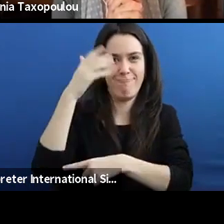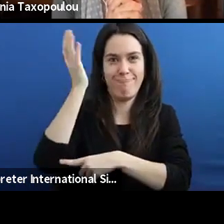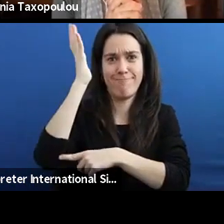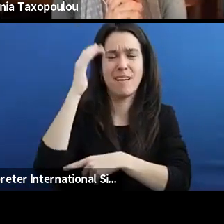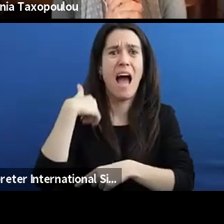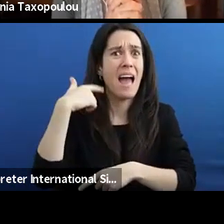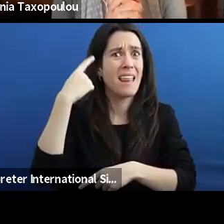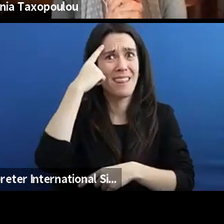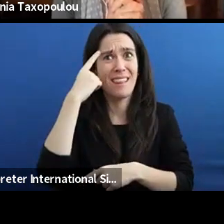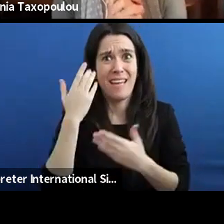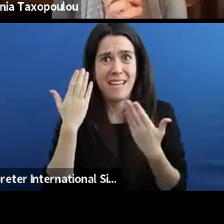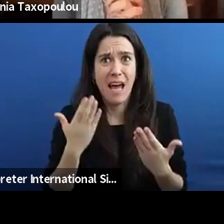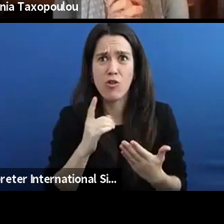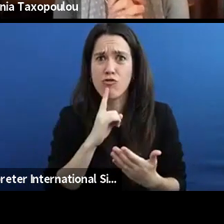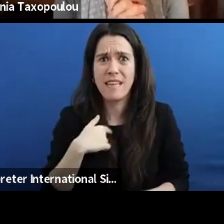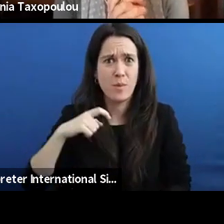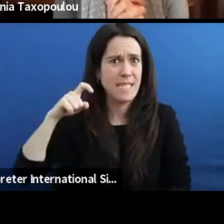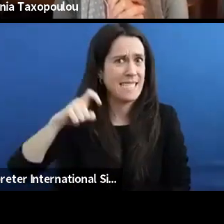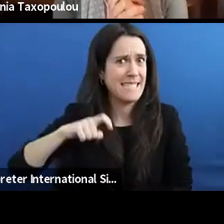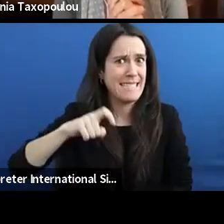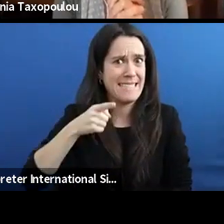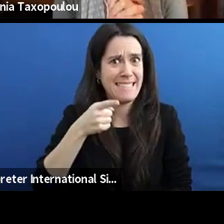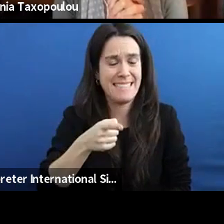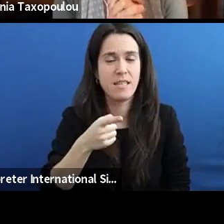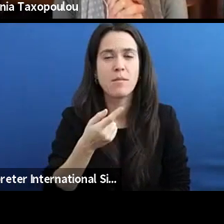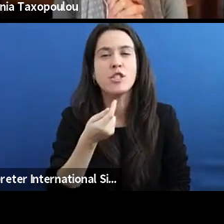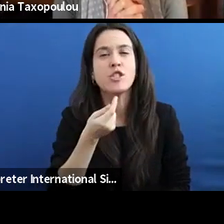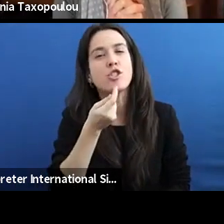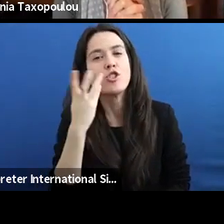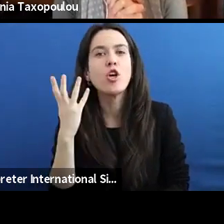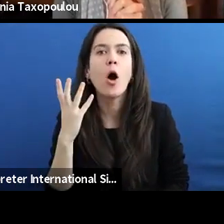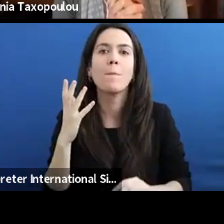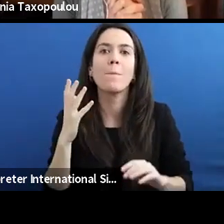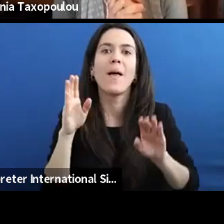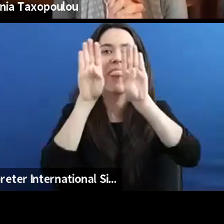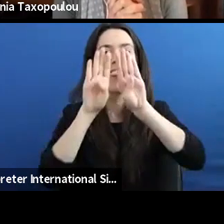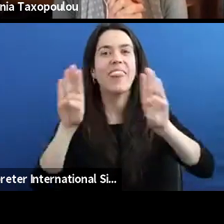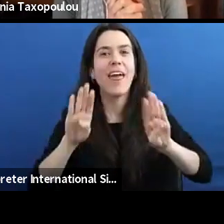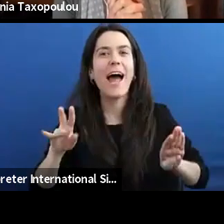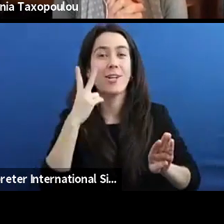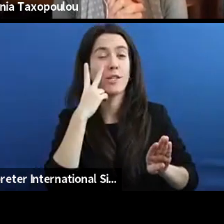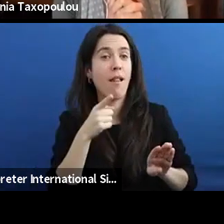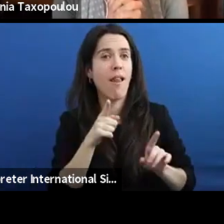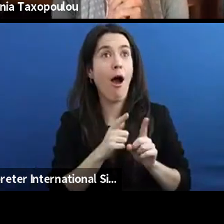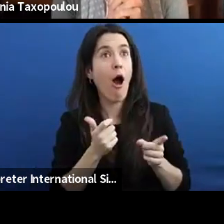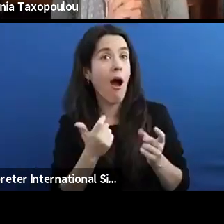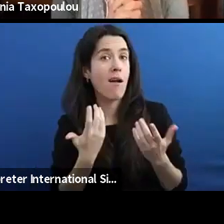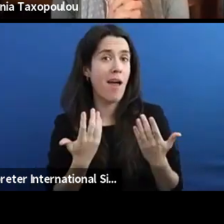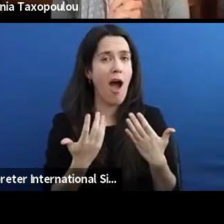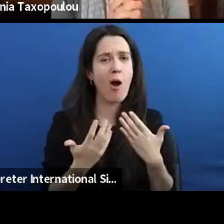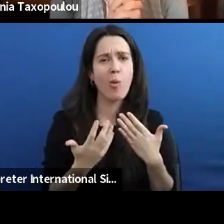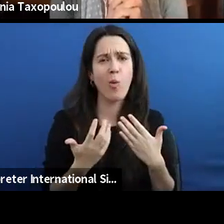So, but in some theaters, it's a trend. That's the problem. I think if you don't really